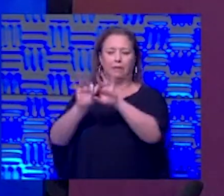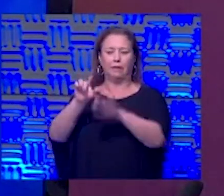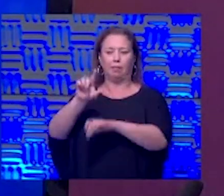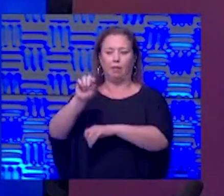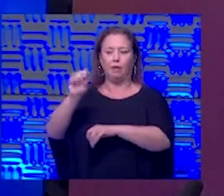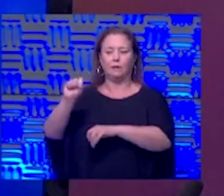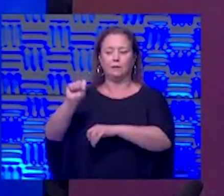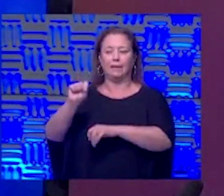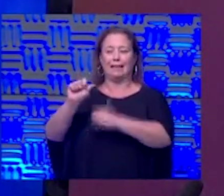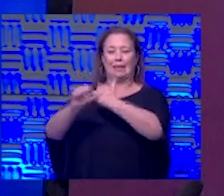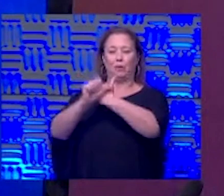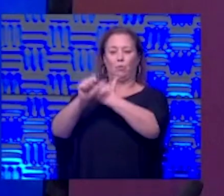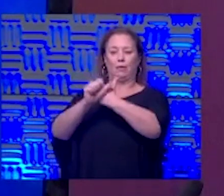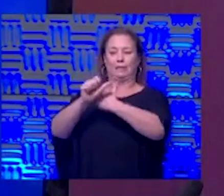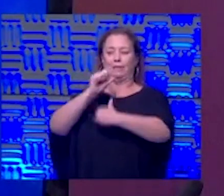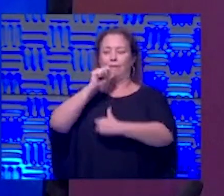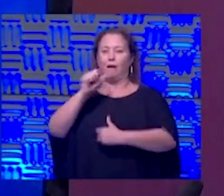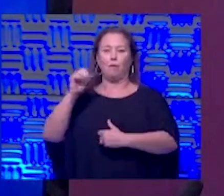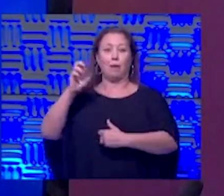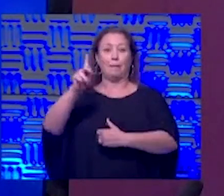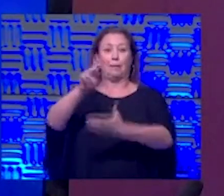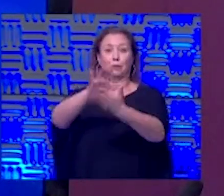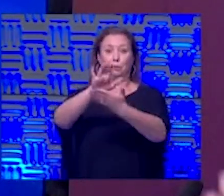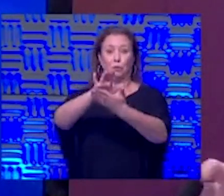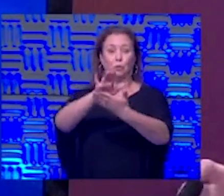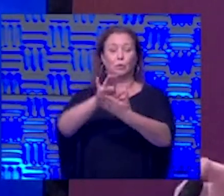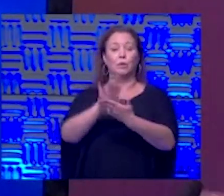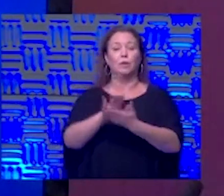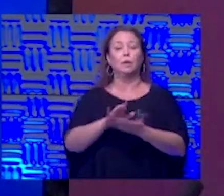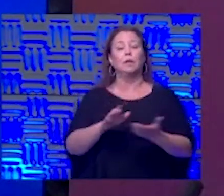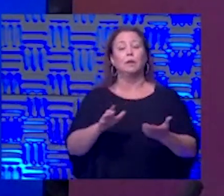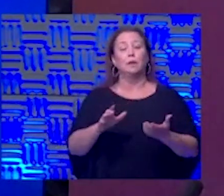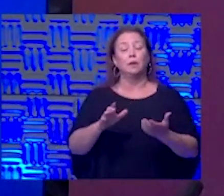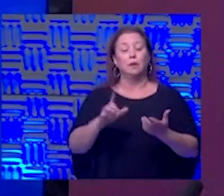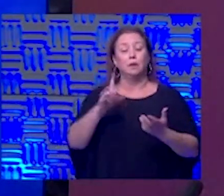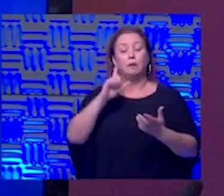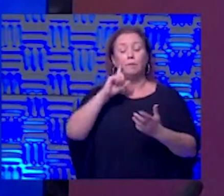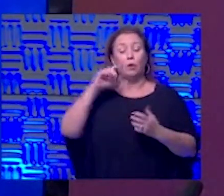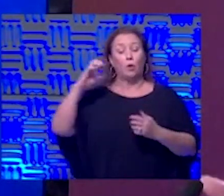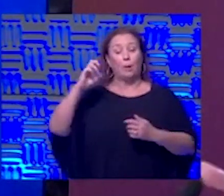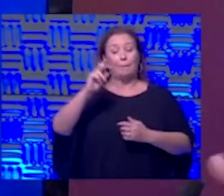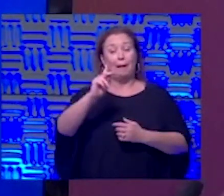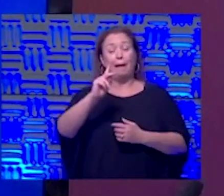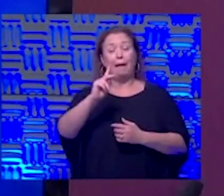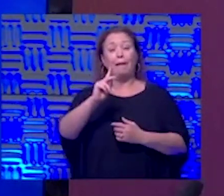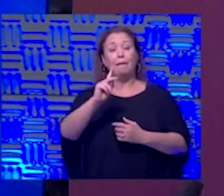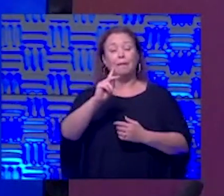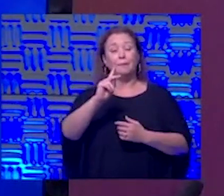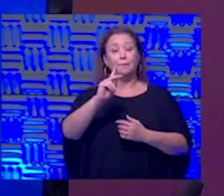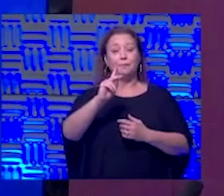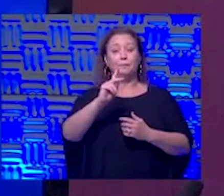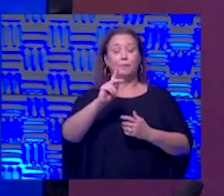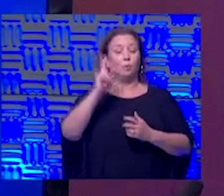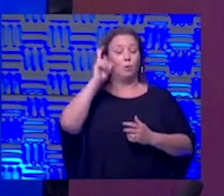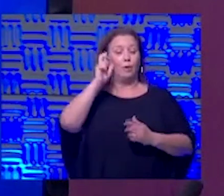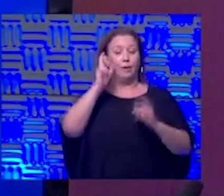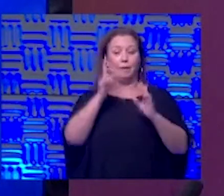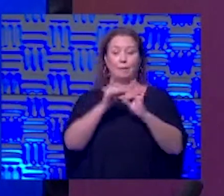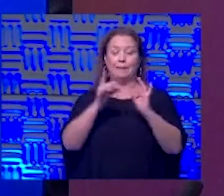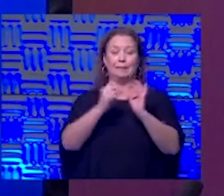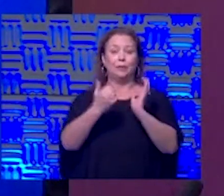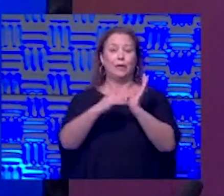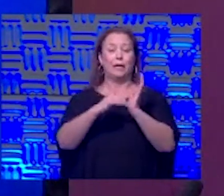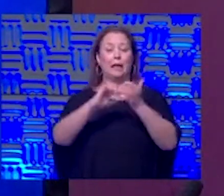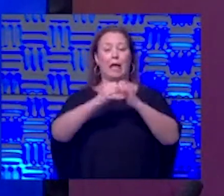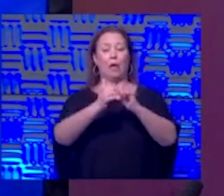So there's that risk of them not being in school as well. As for getting them back, the same. Well, you just keep hearing the same messages.